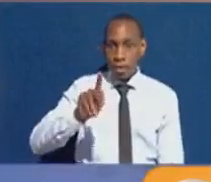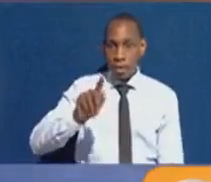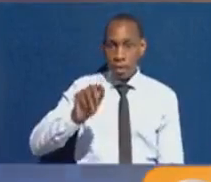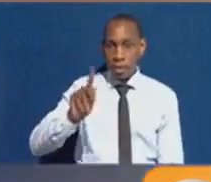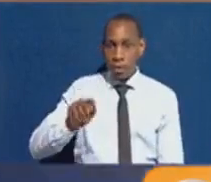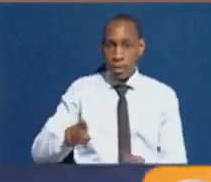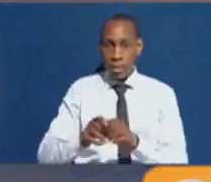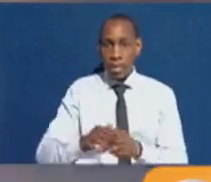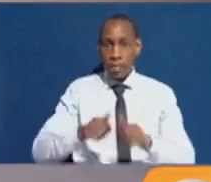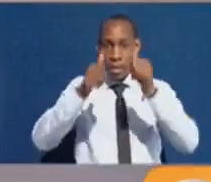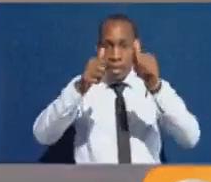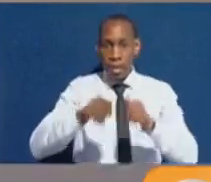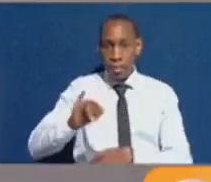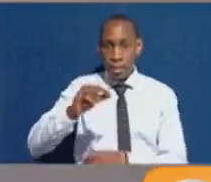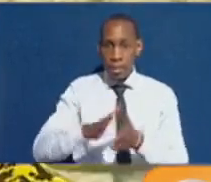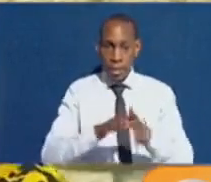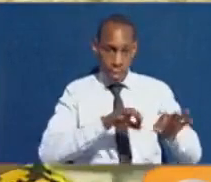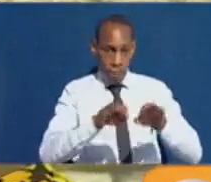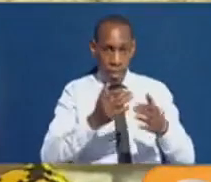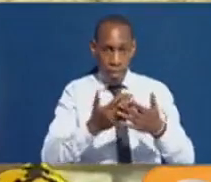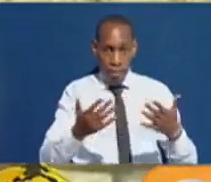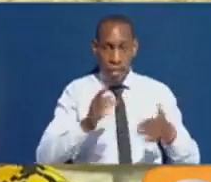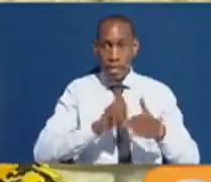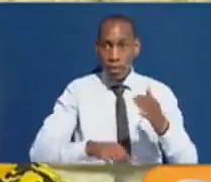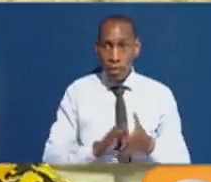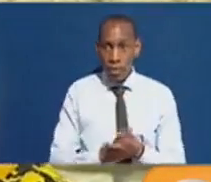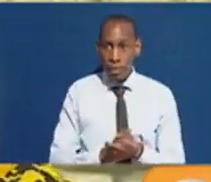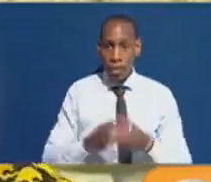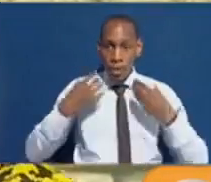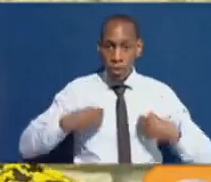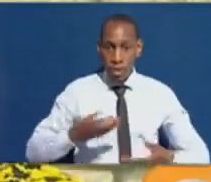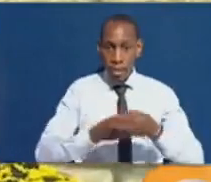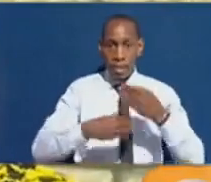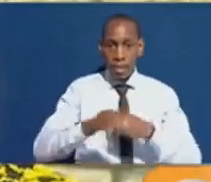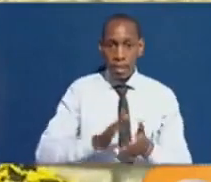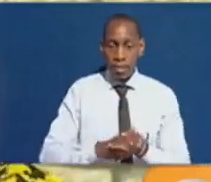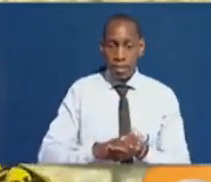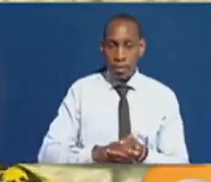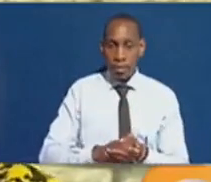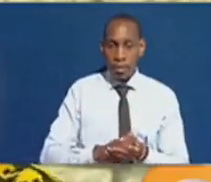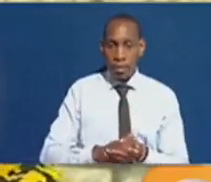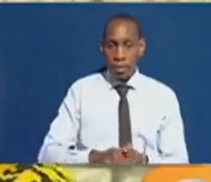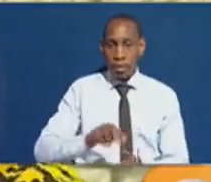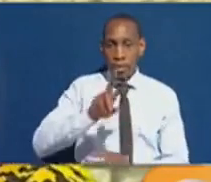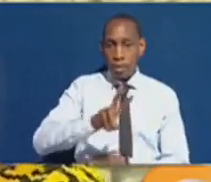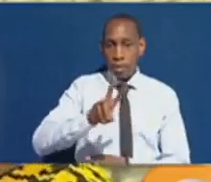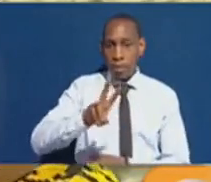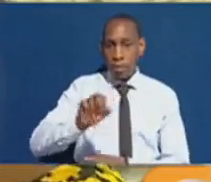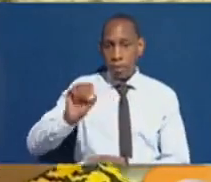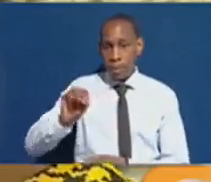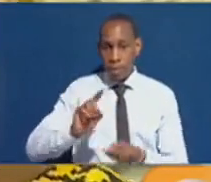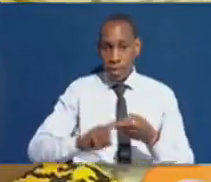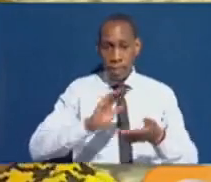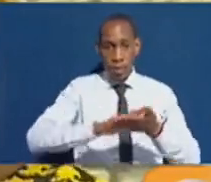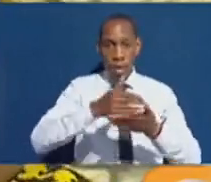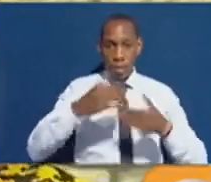Instagram, describing the product, what they do. For the backpack, I sell it at $22.50. For the laptop